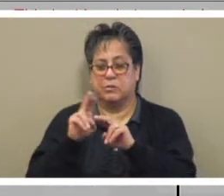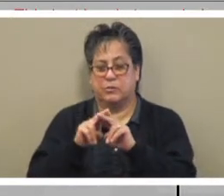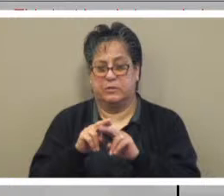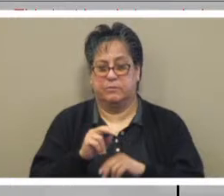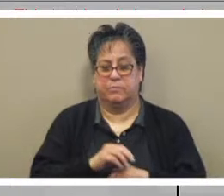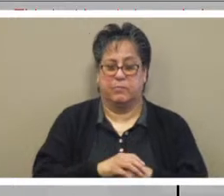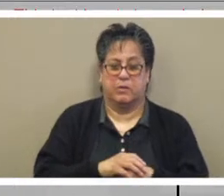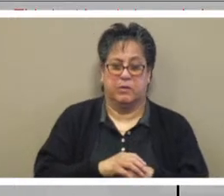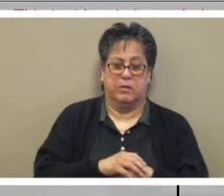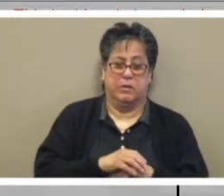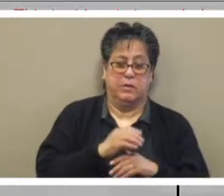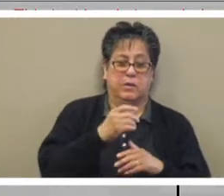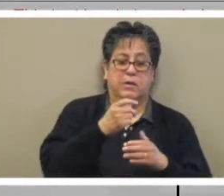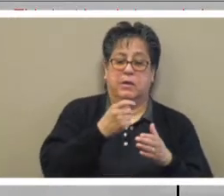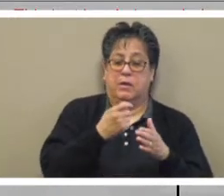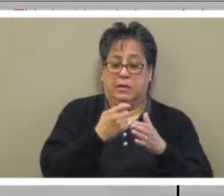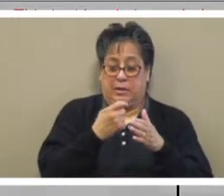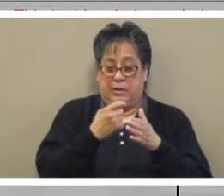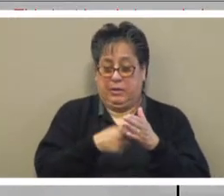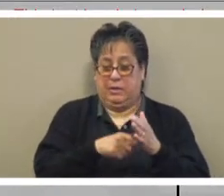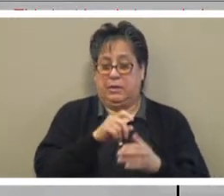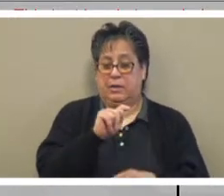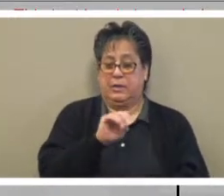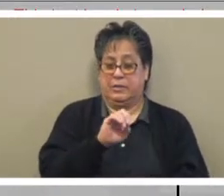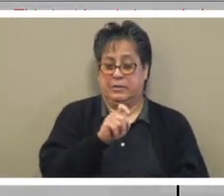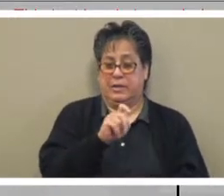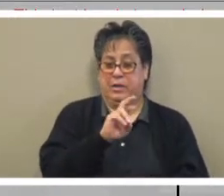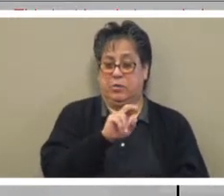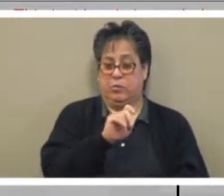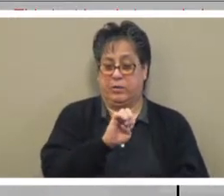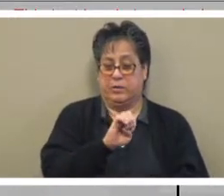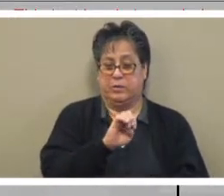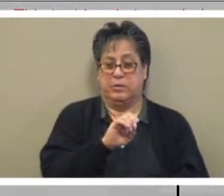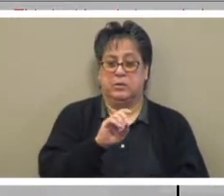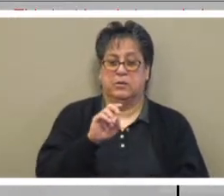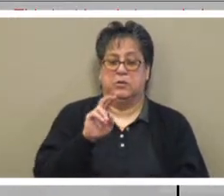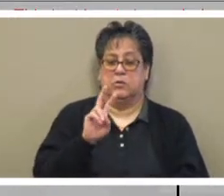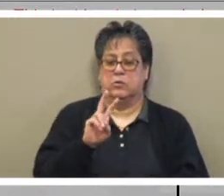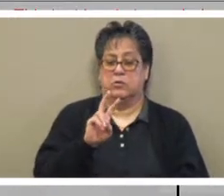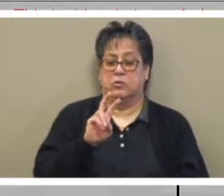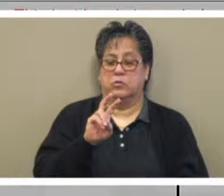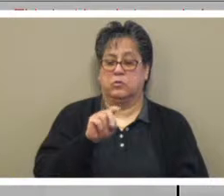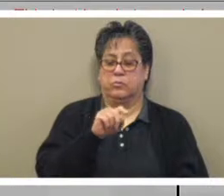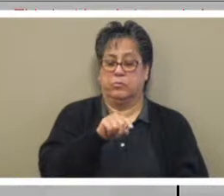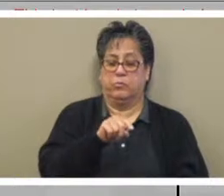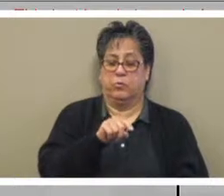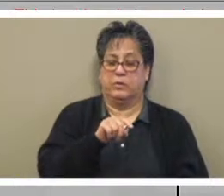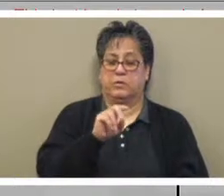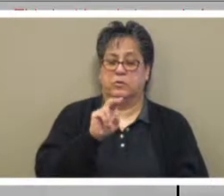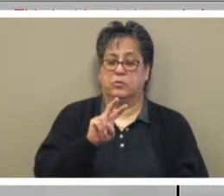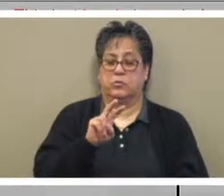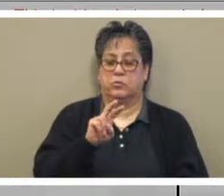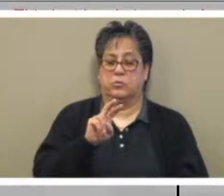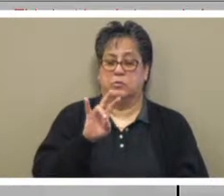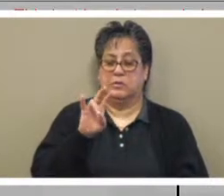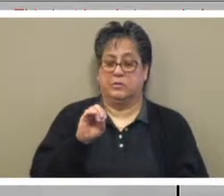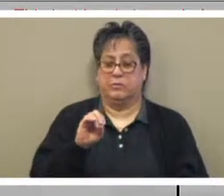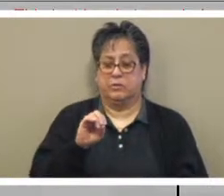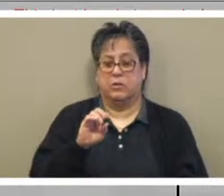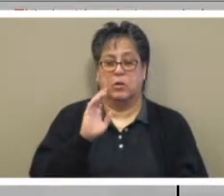On the tax rate, and so this is what it does to the overall tax rate. So instead of a 2.1 cent increase in FY27, it brings it down to about a